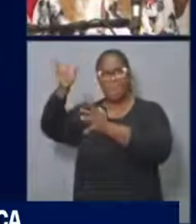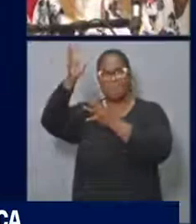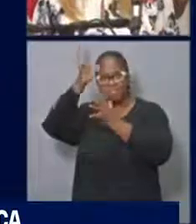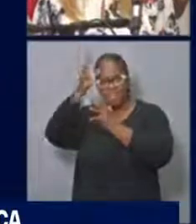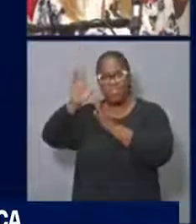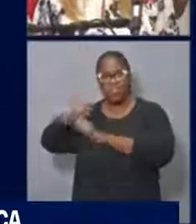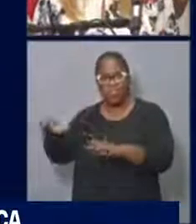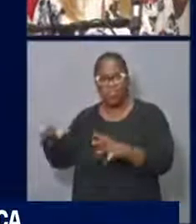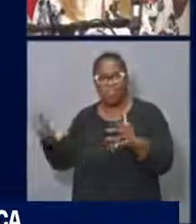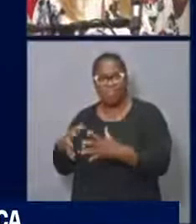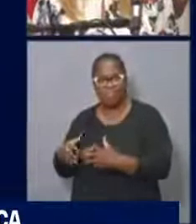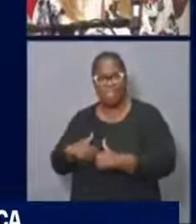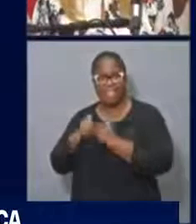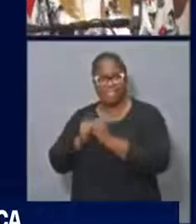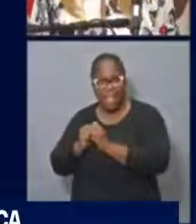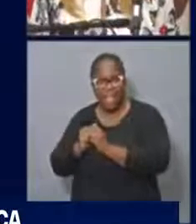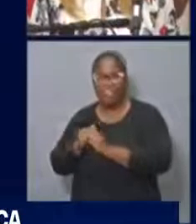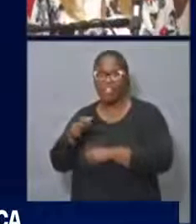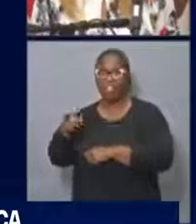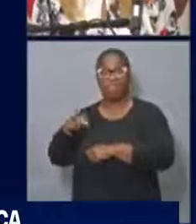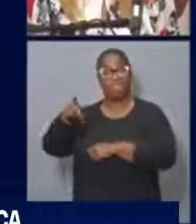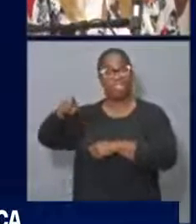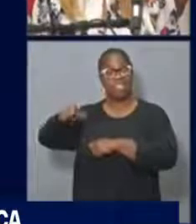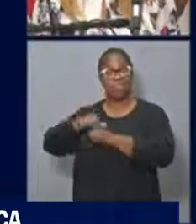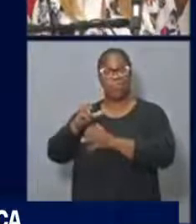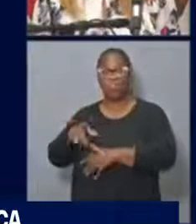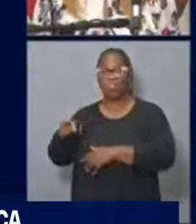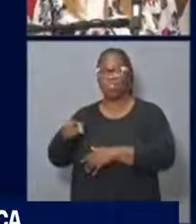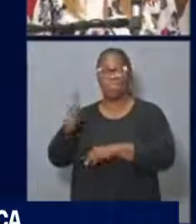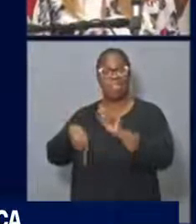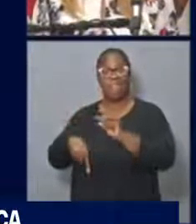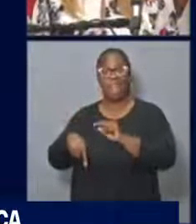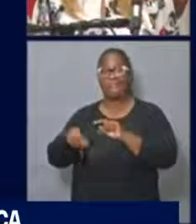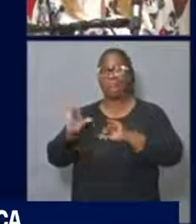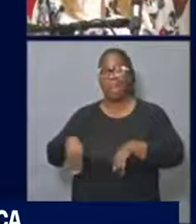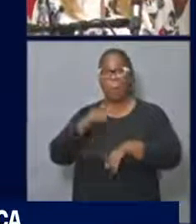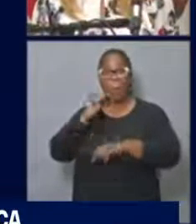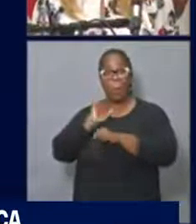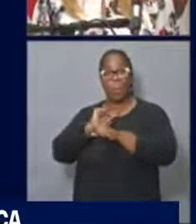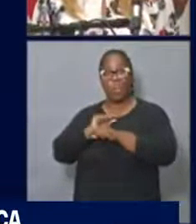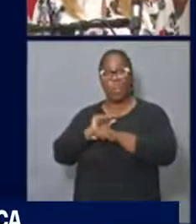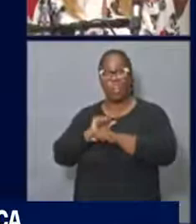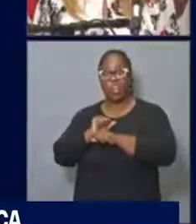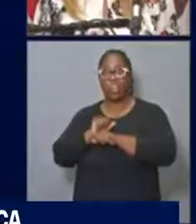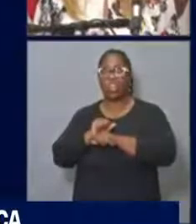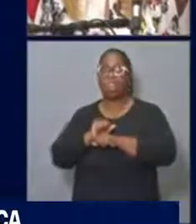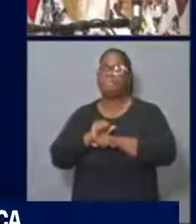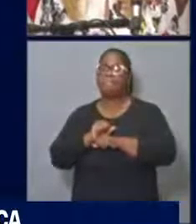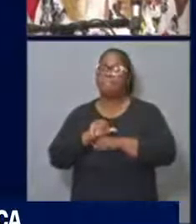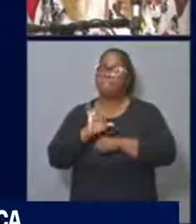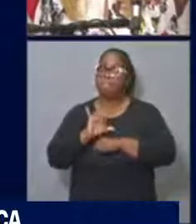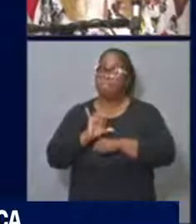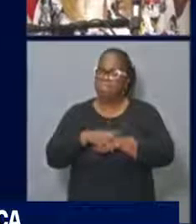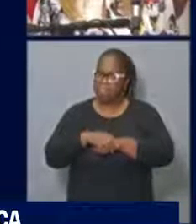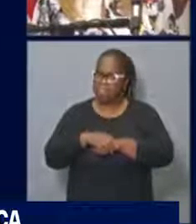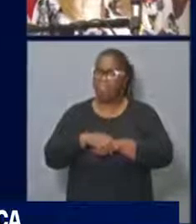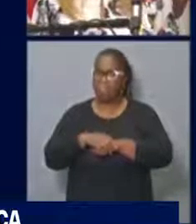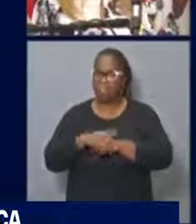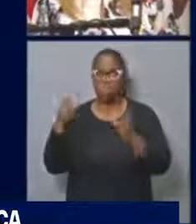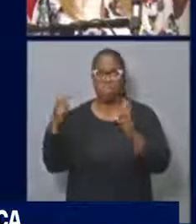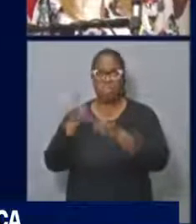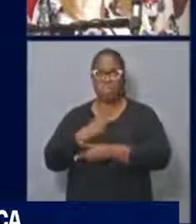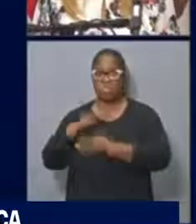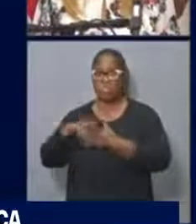work, among multiple other factors. Sadly, the underlying reasons why communities of color are disproportionately impacted by the